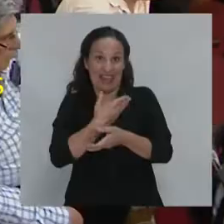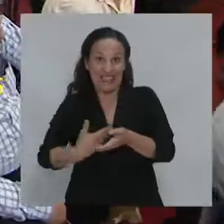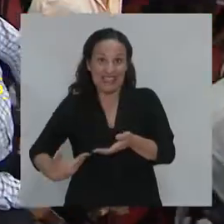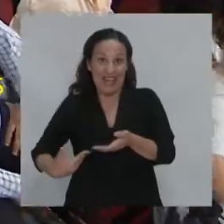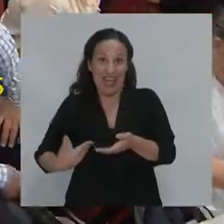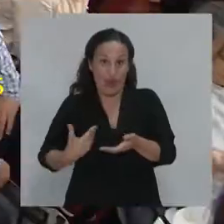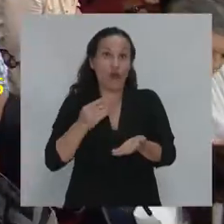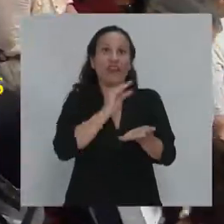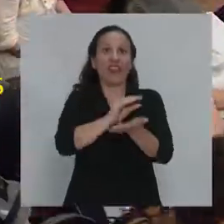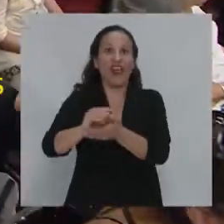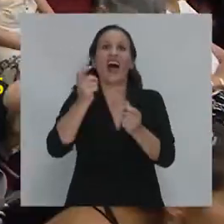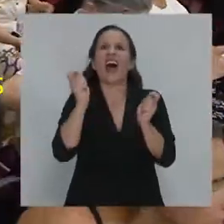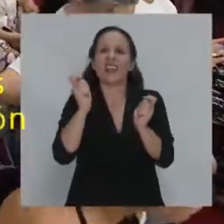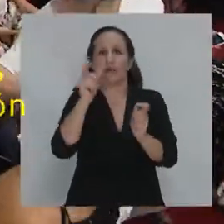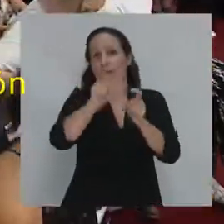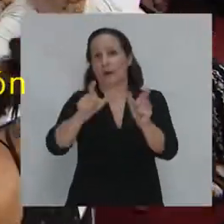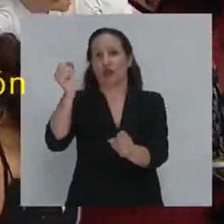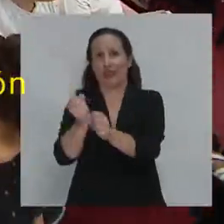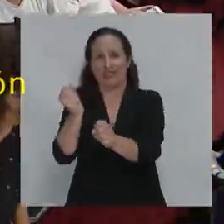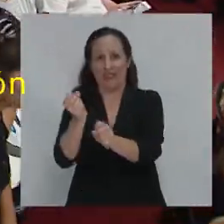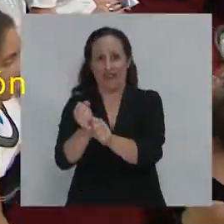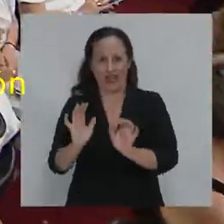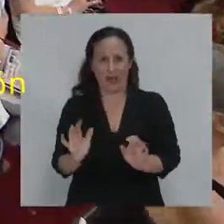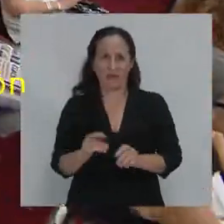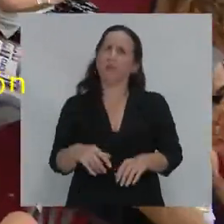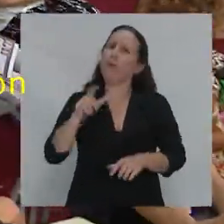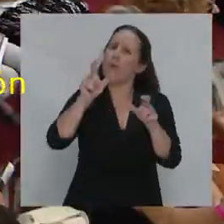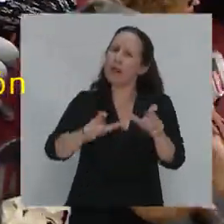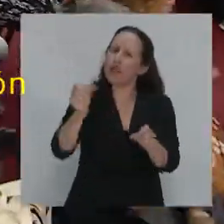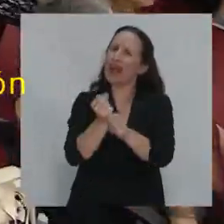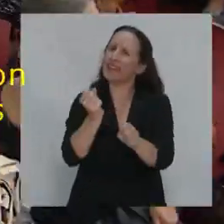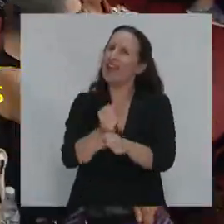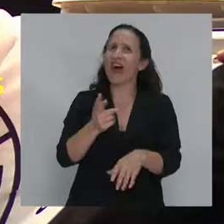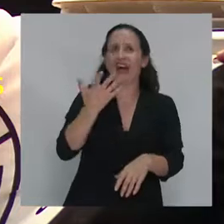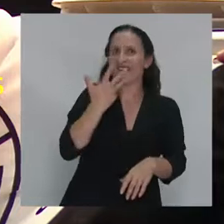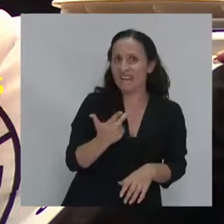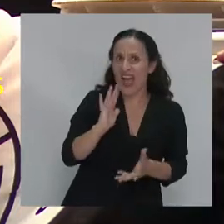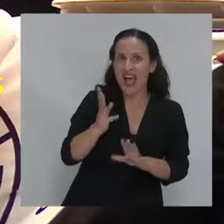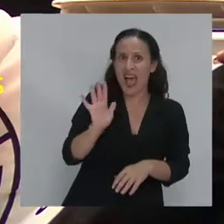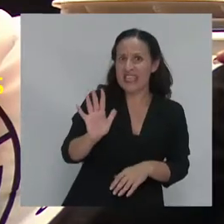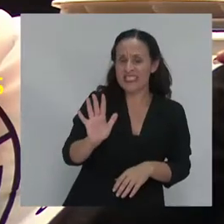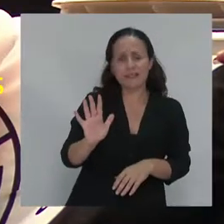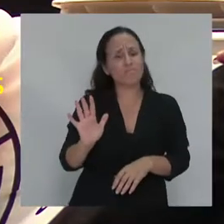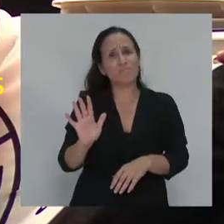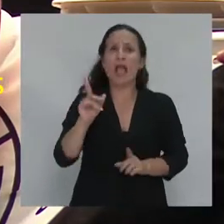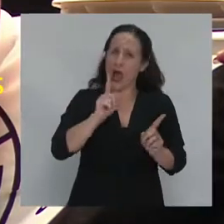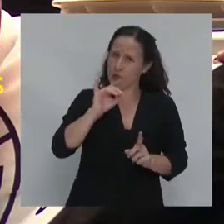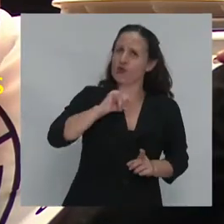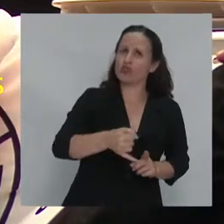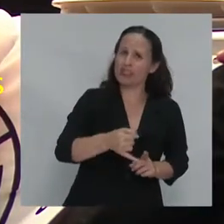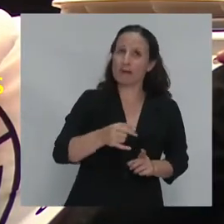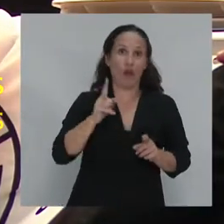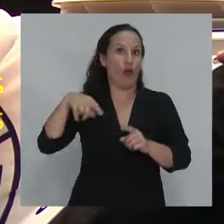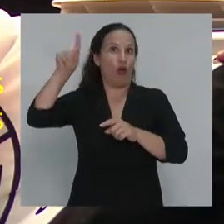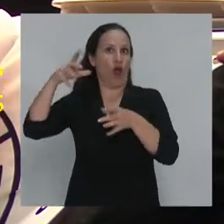likes it some people at the bottom and middle like it other people at the top hate it and that contradiction is a